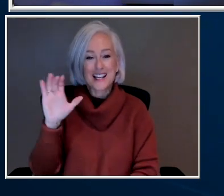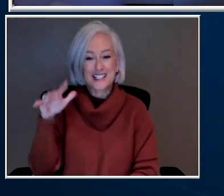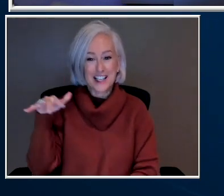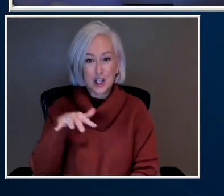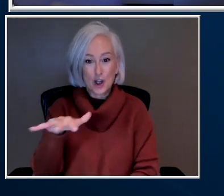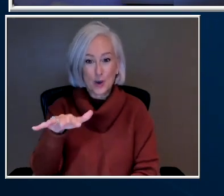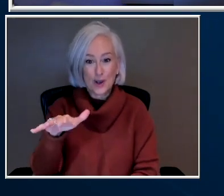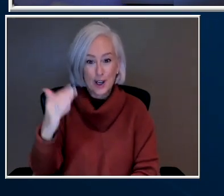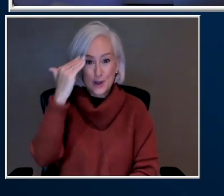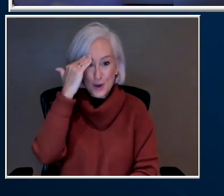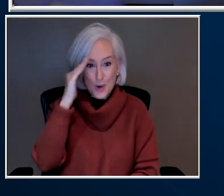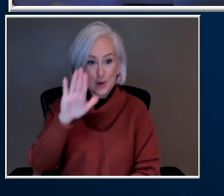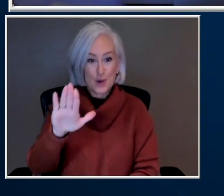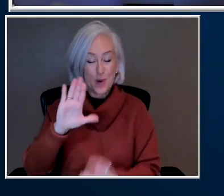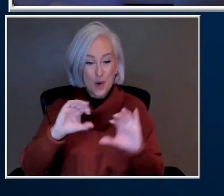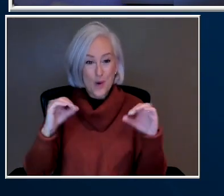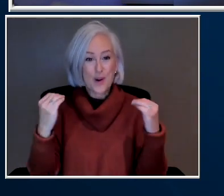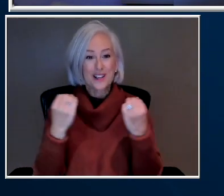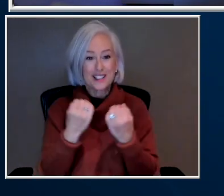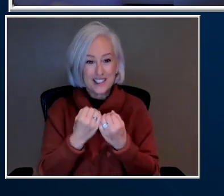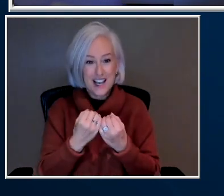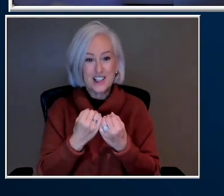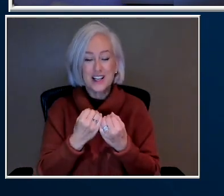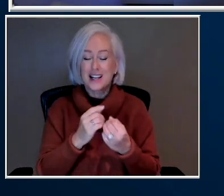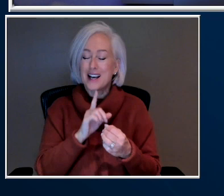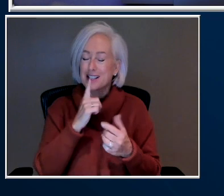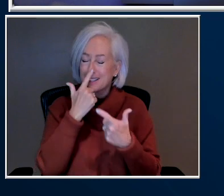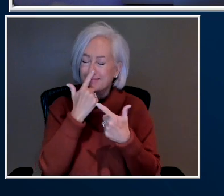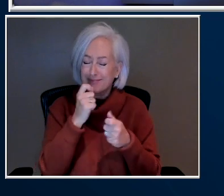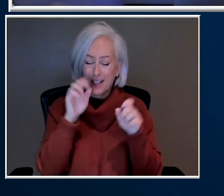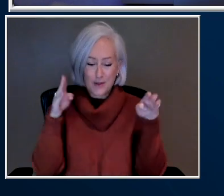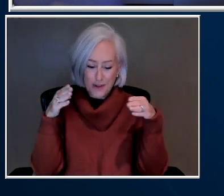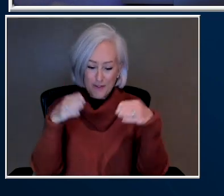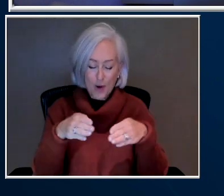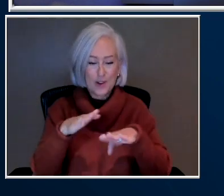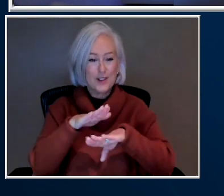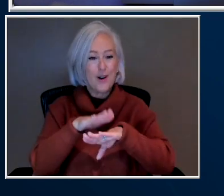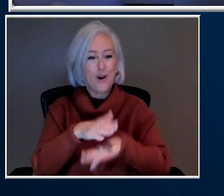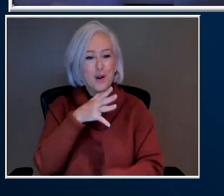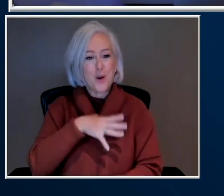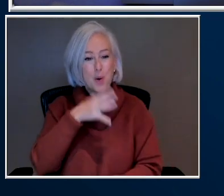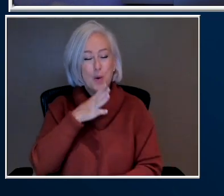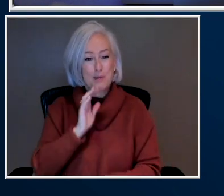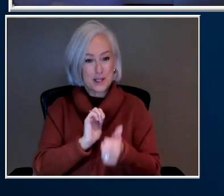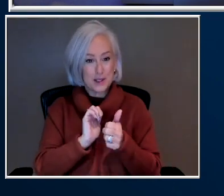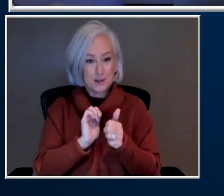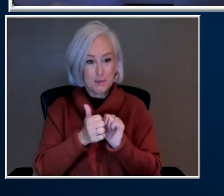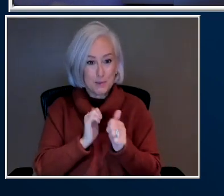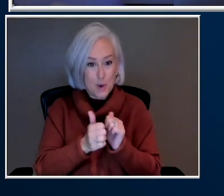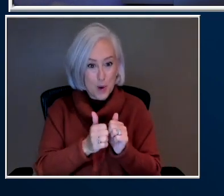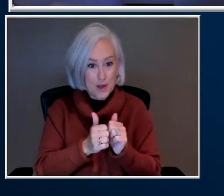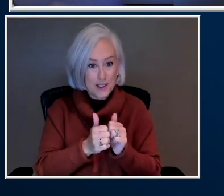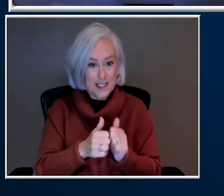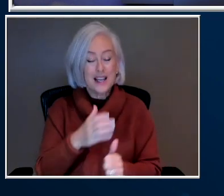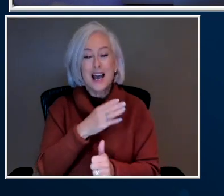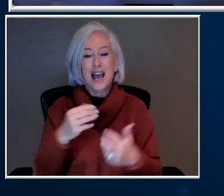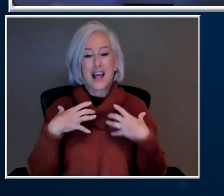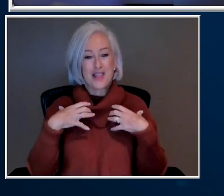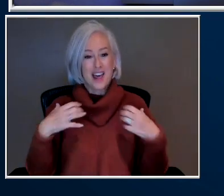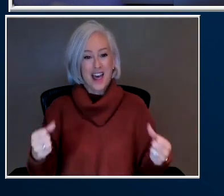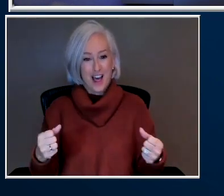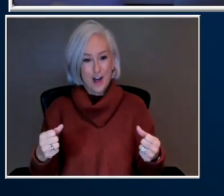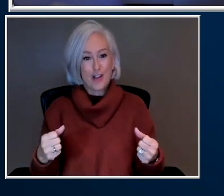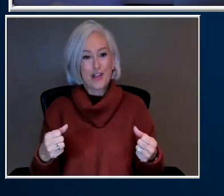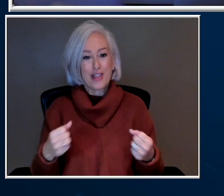a unique and dedicated focus on women's sports, including the health and wellness of your elite athletes. In keeping with